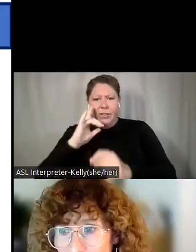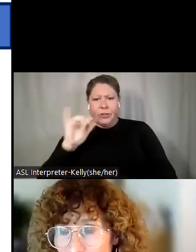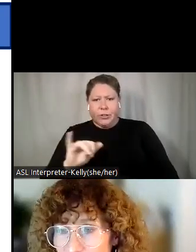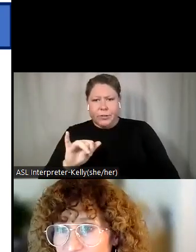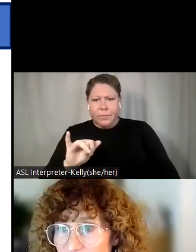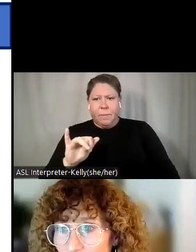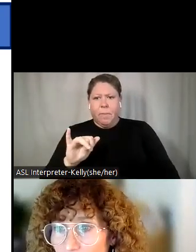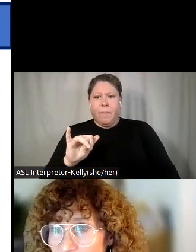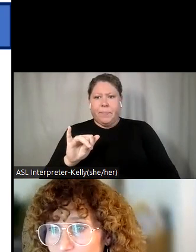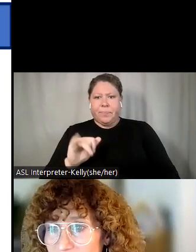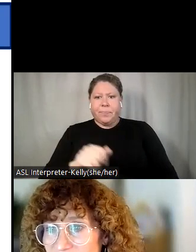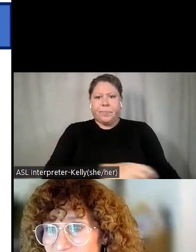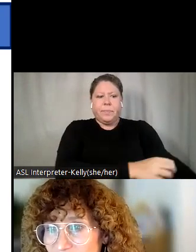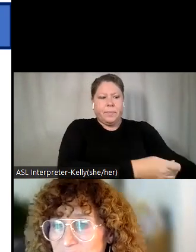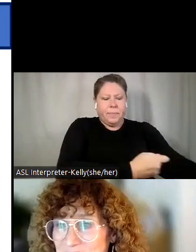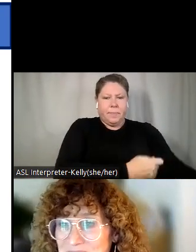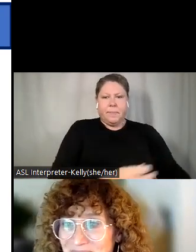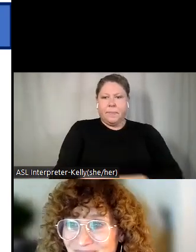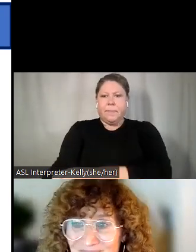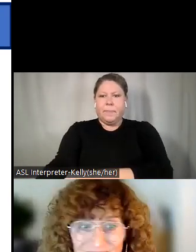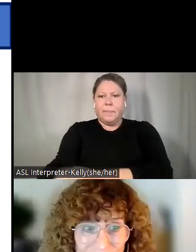out the lean arm of the organization.